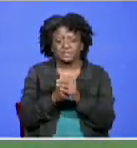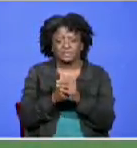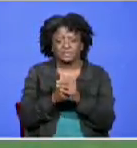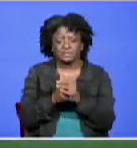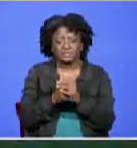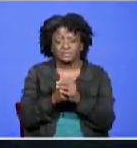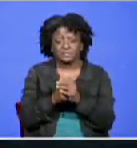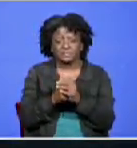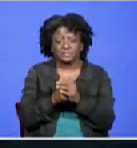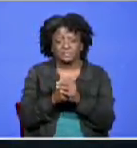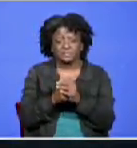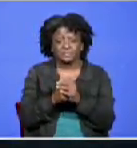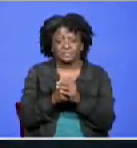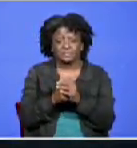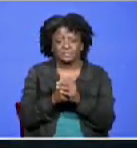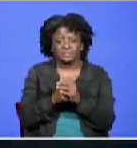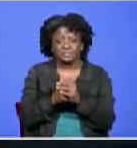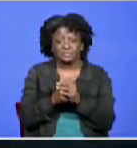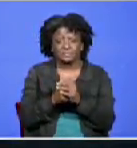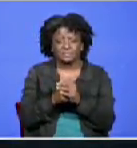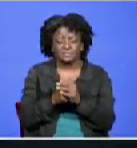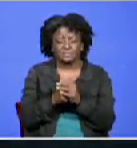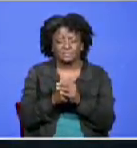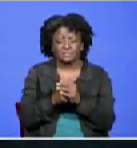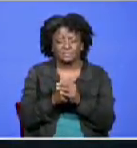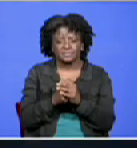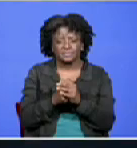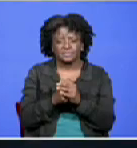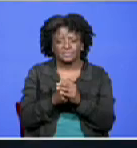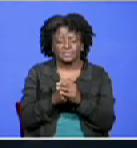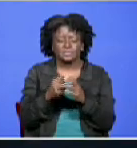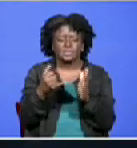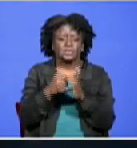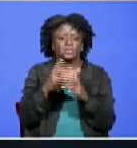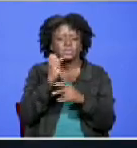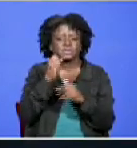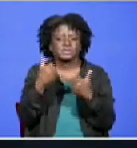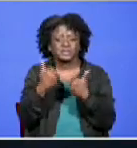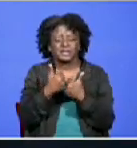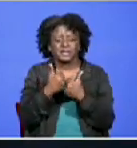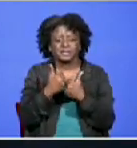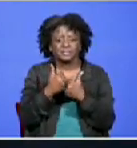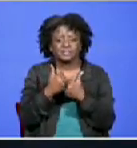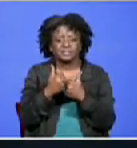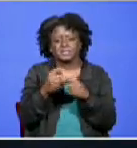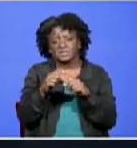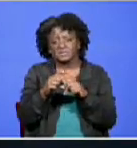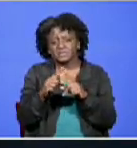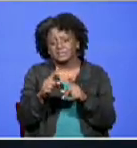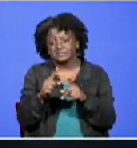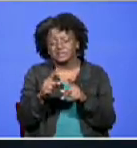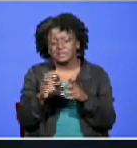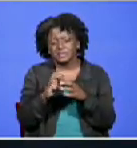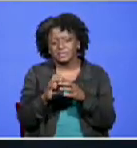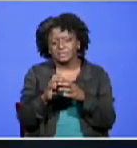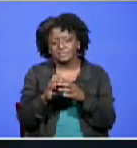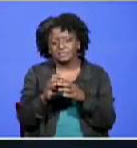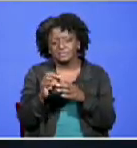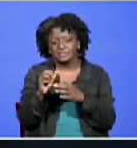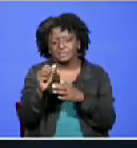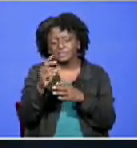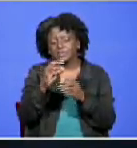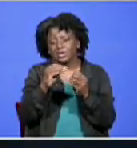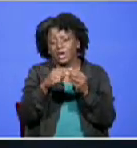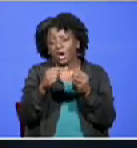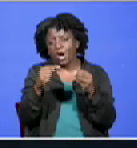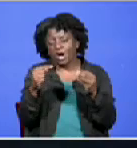In the first half, we just weren't able to put away the finishes. You know, it was a game that was a difference of yards. We could have had 5-6 goals in the first half, but we